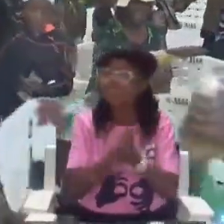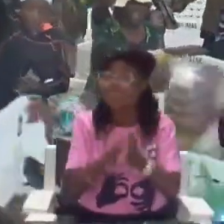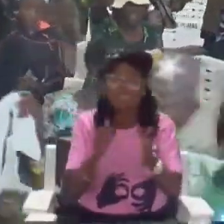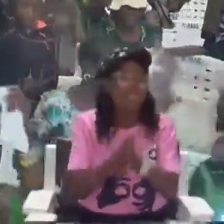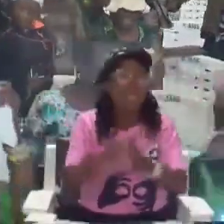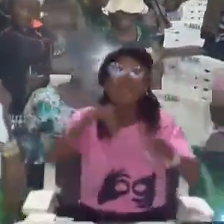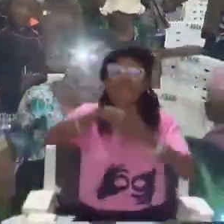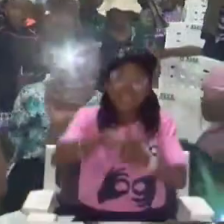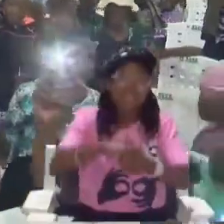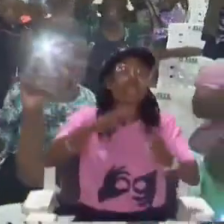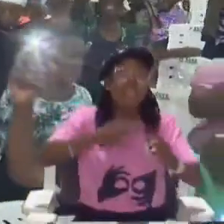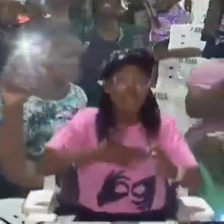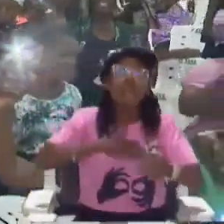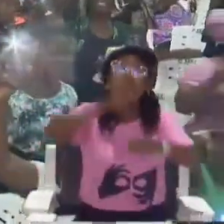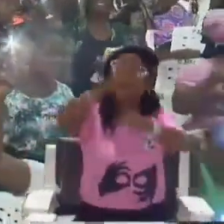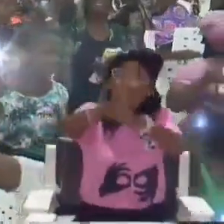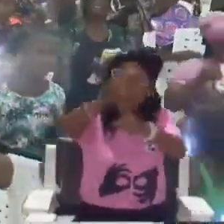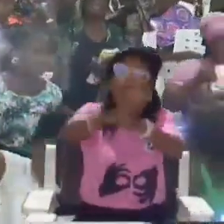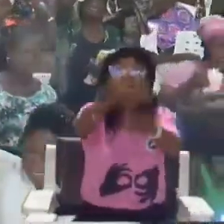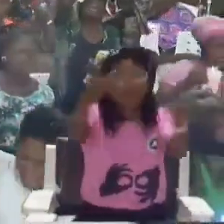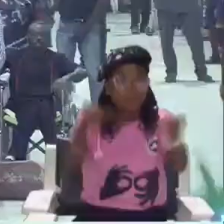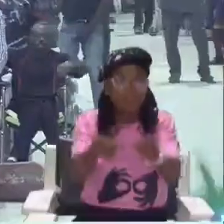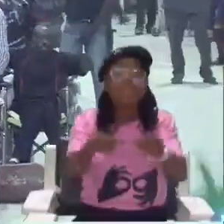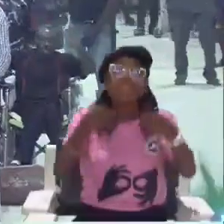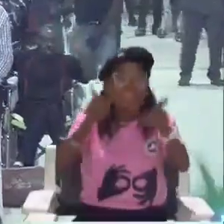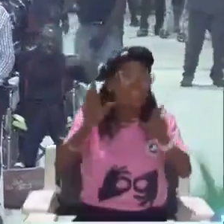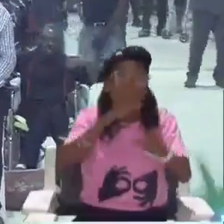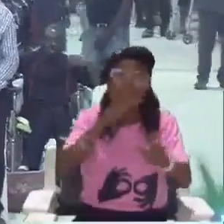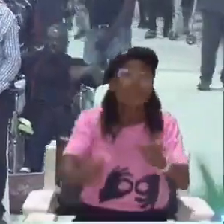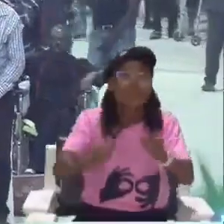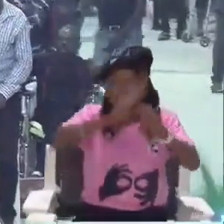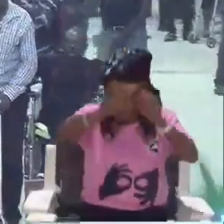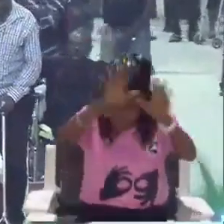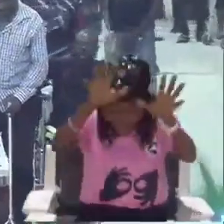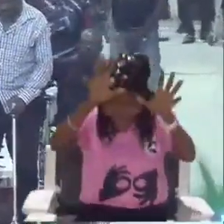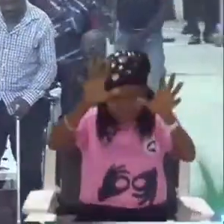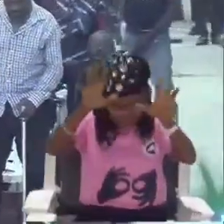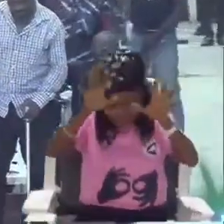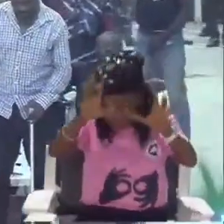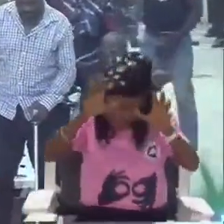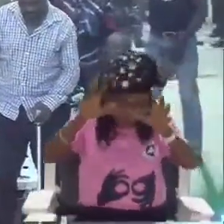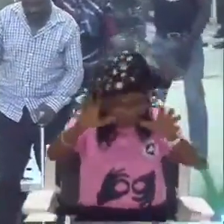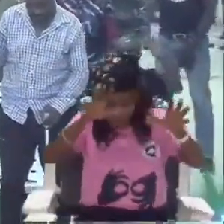In my place of work, let there be light.